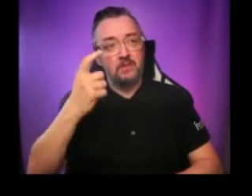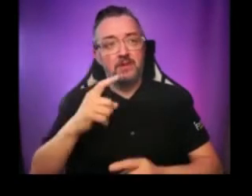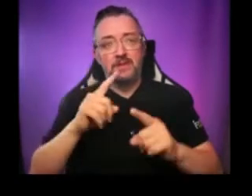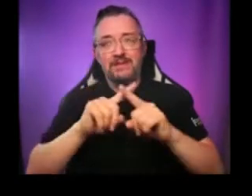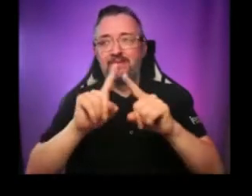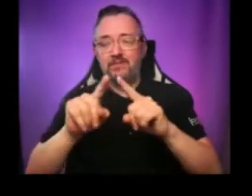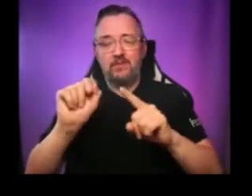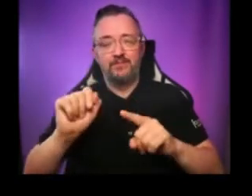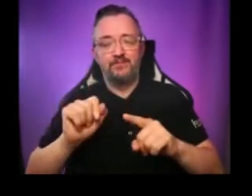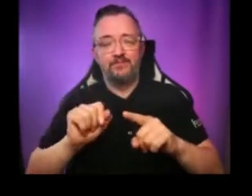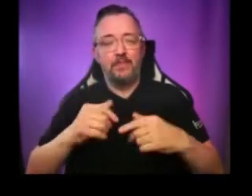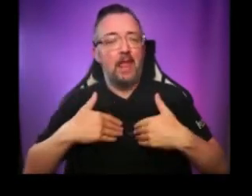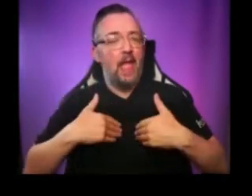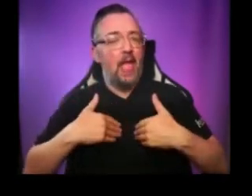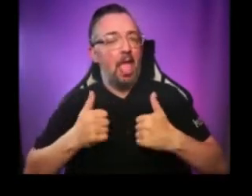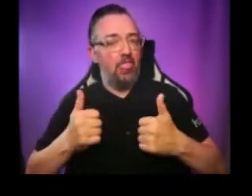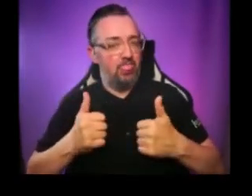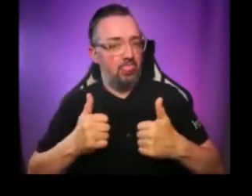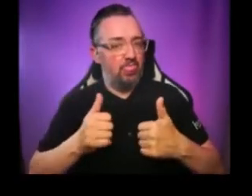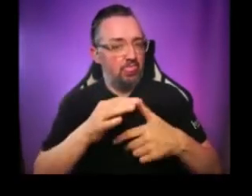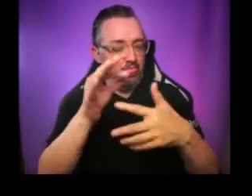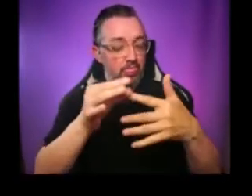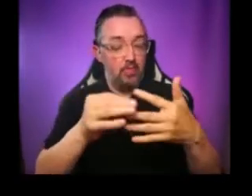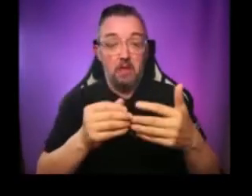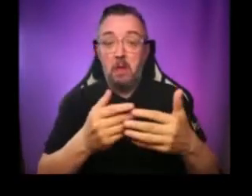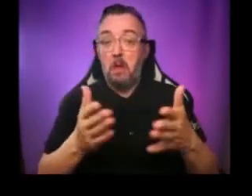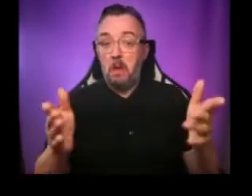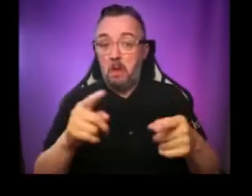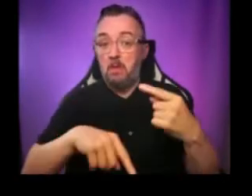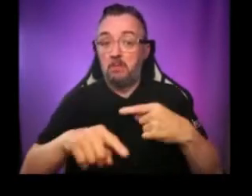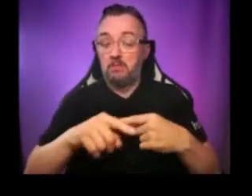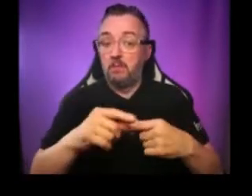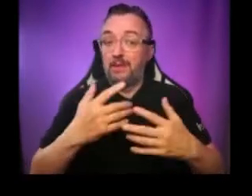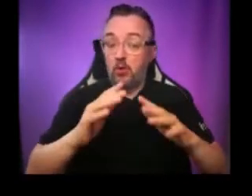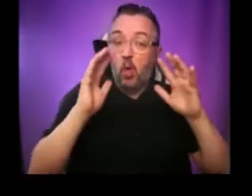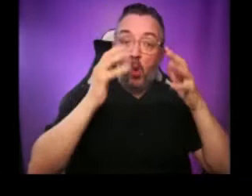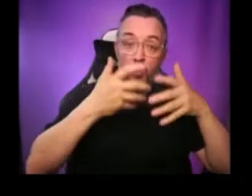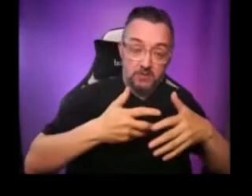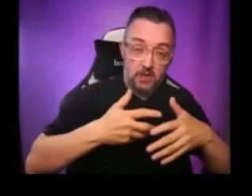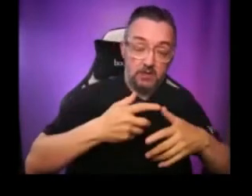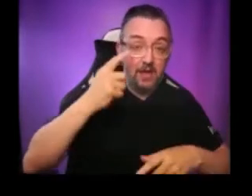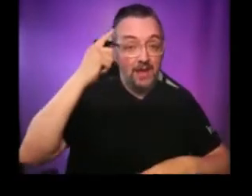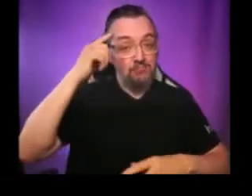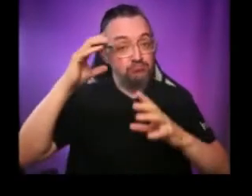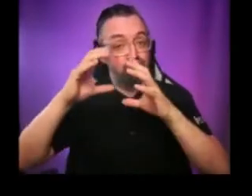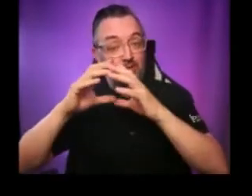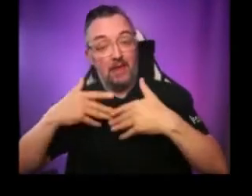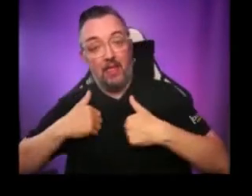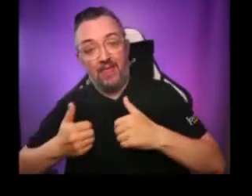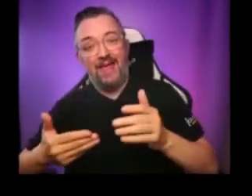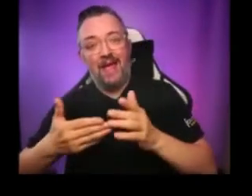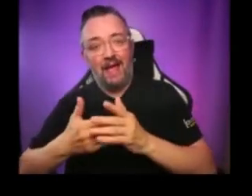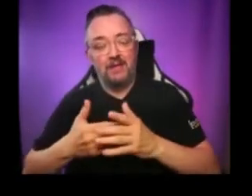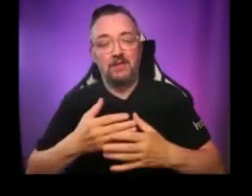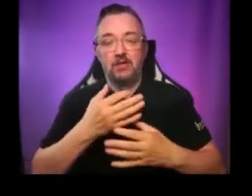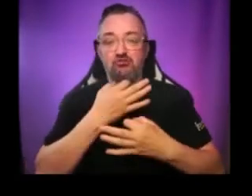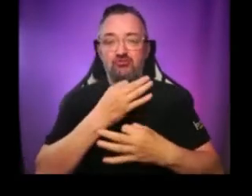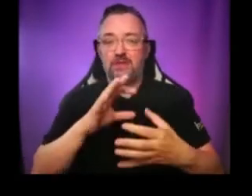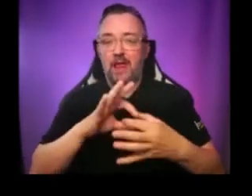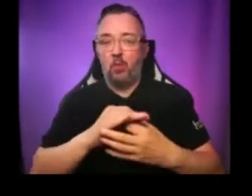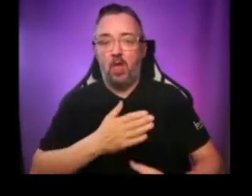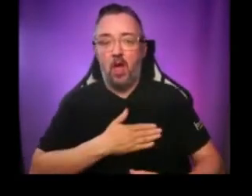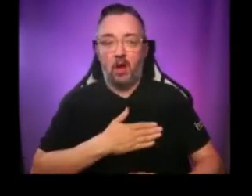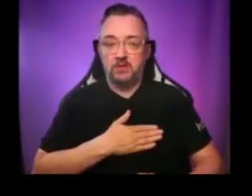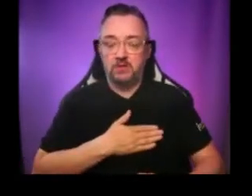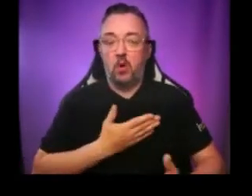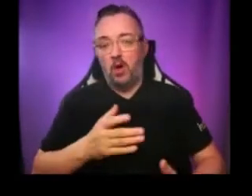of their future health, and found that people are broadly as concerned about their brain health as they are about their risk of heart disease or